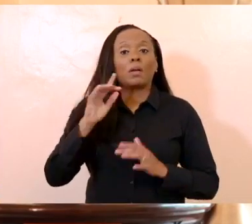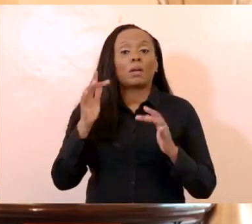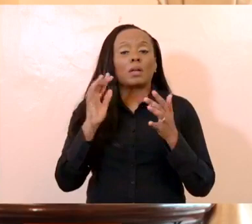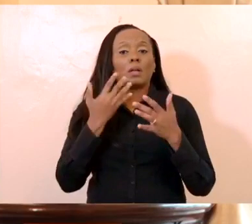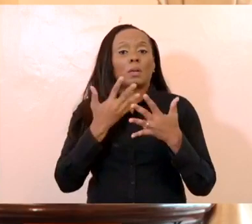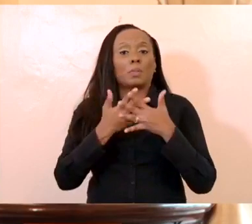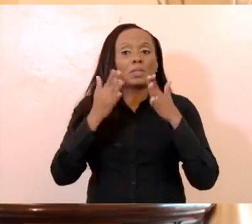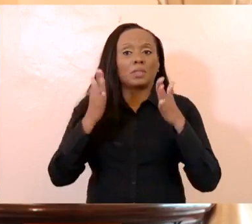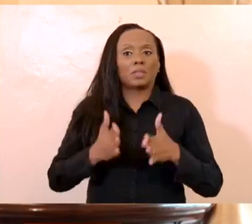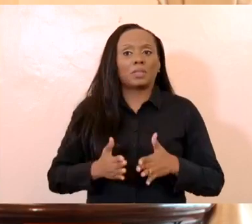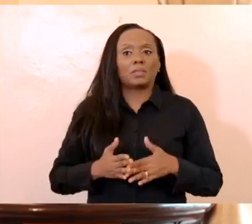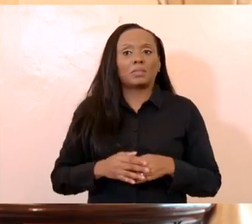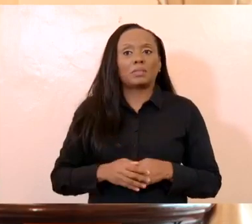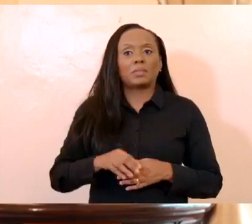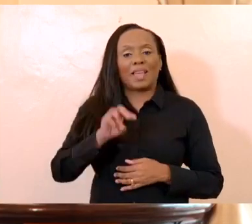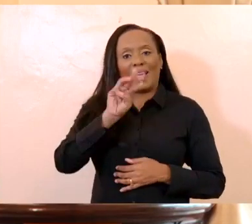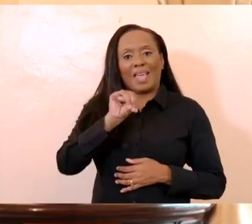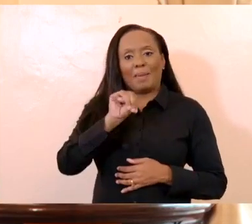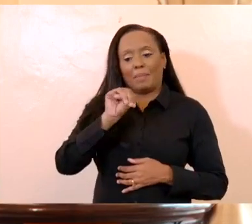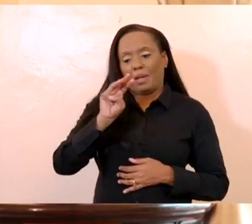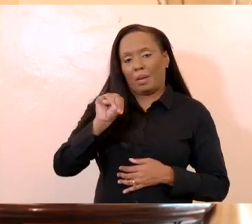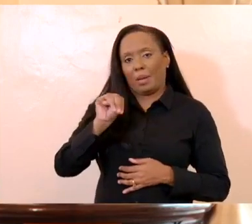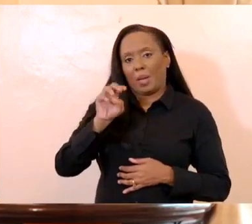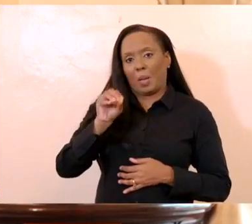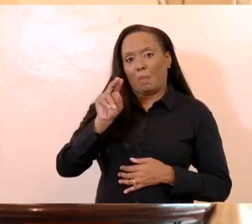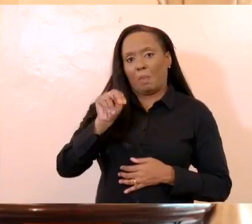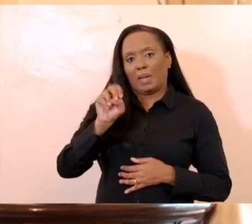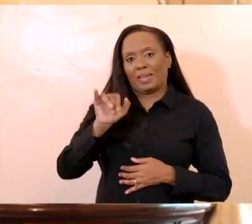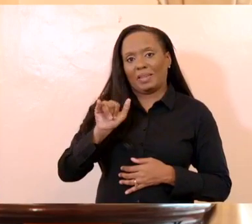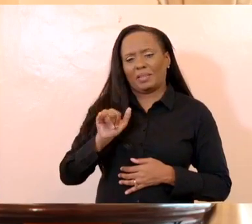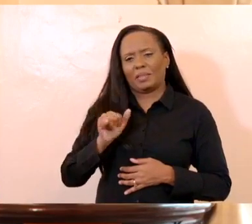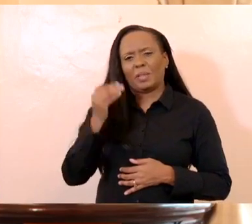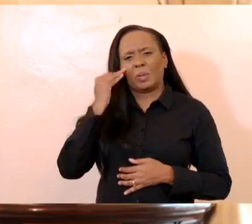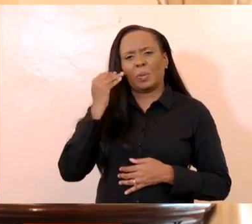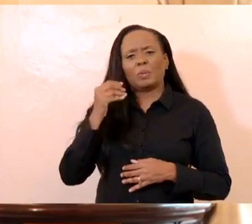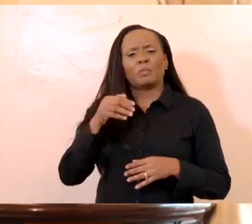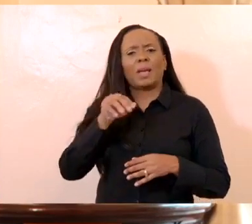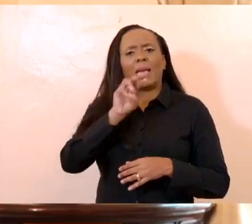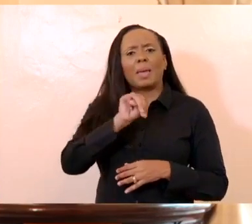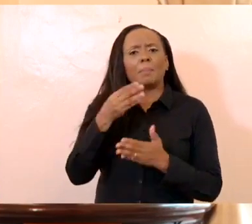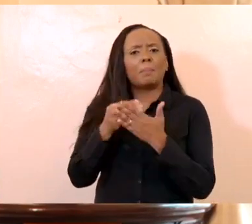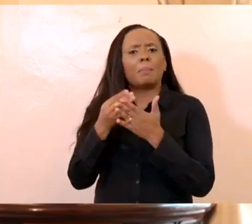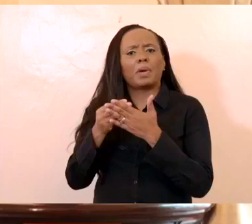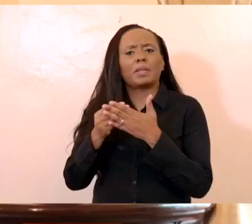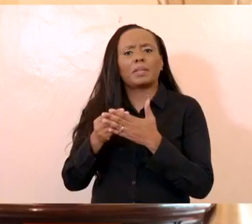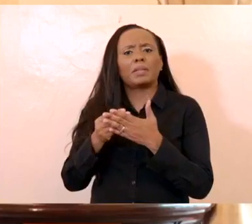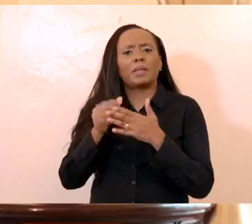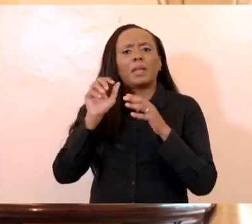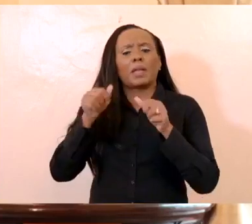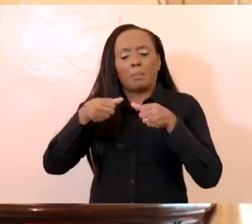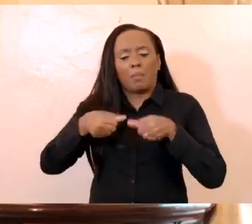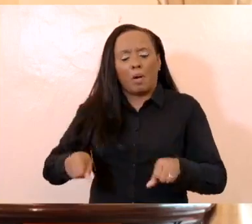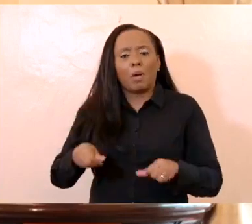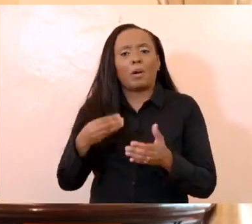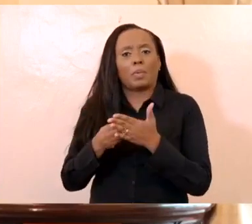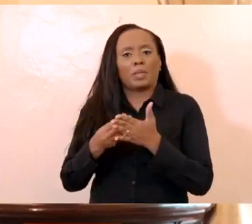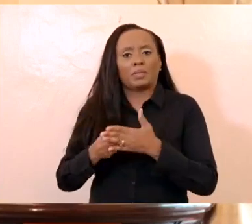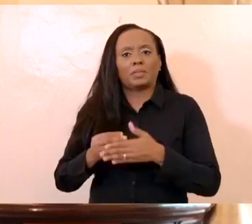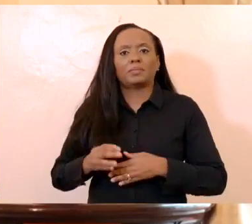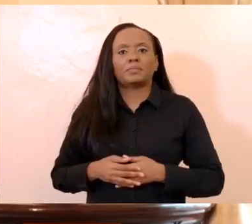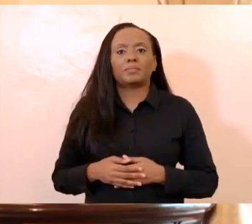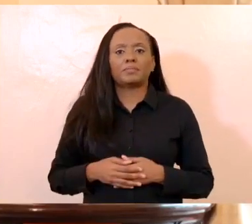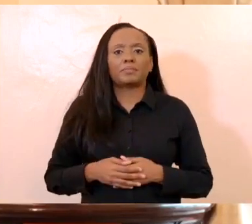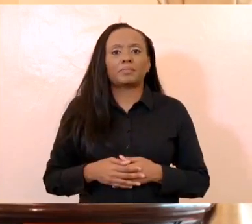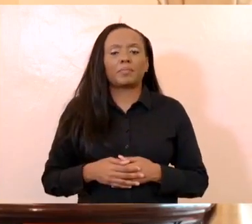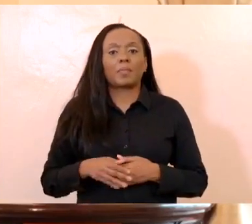accounts is now active. 5 previously positive persons who have gone through 14 days quarantine